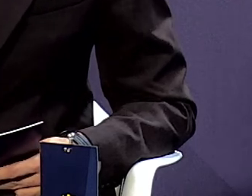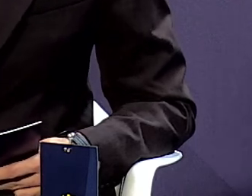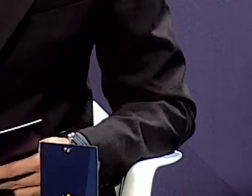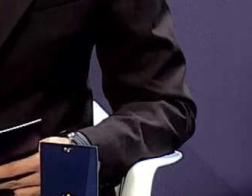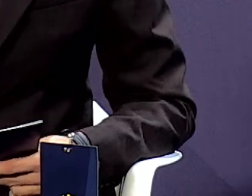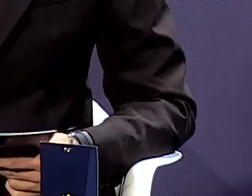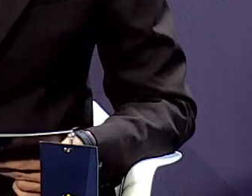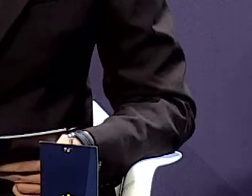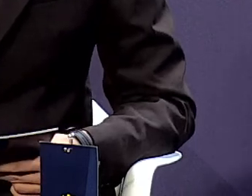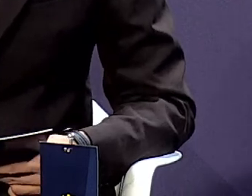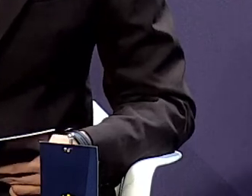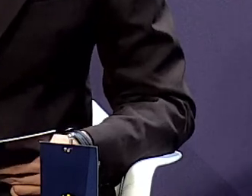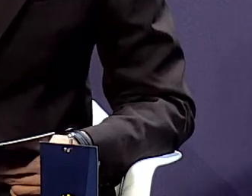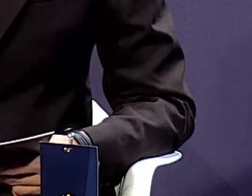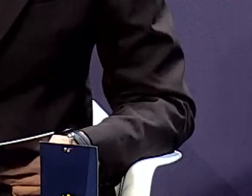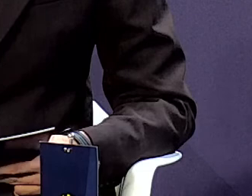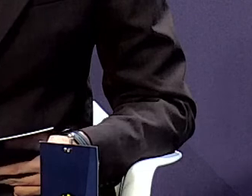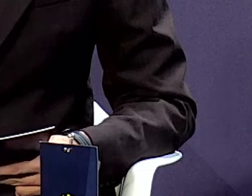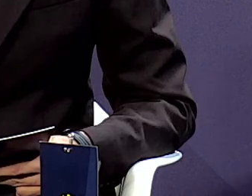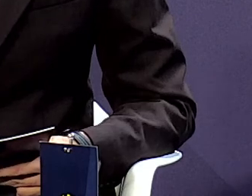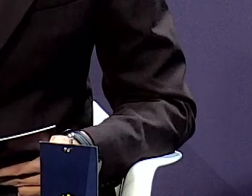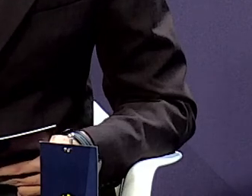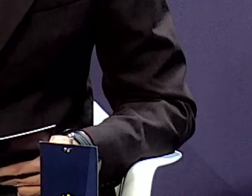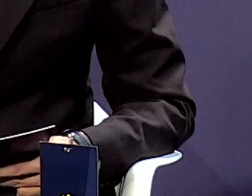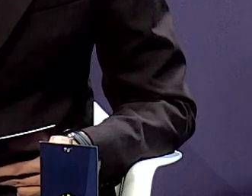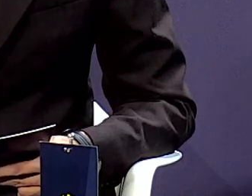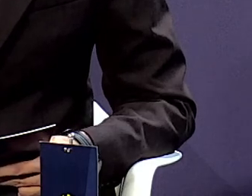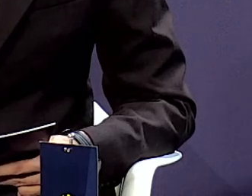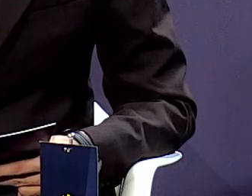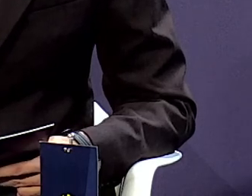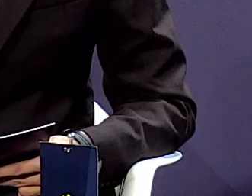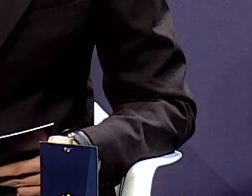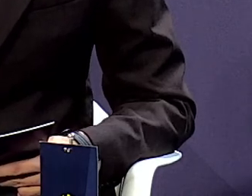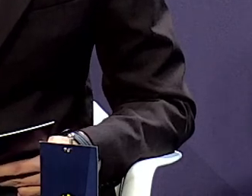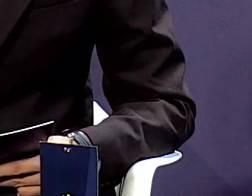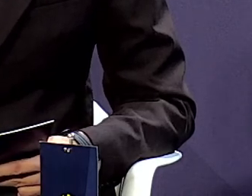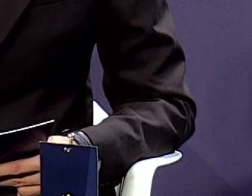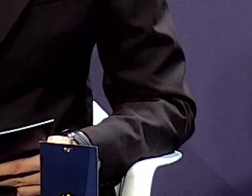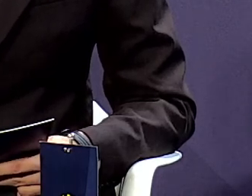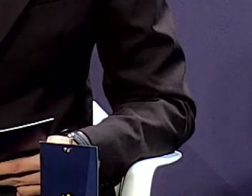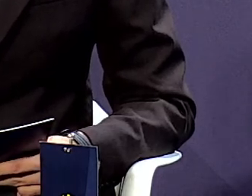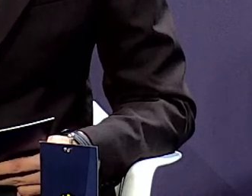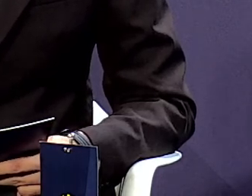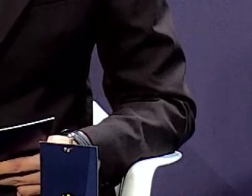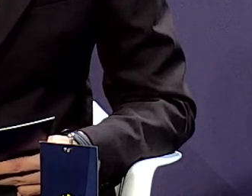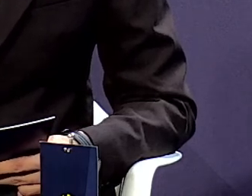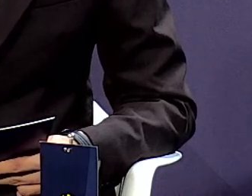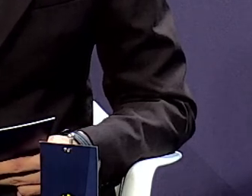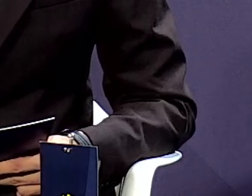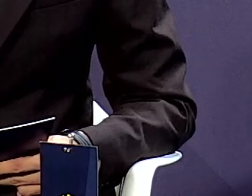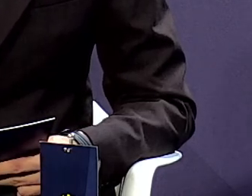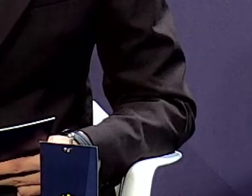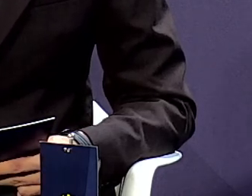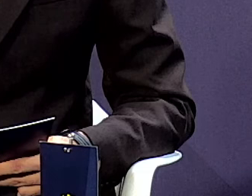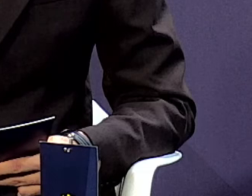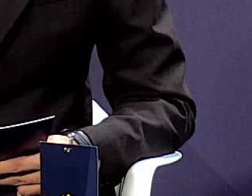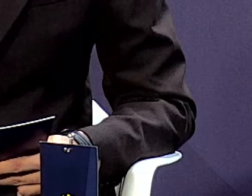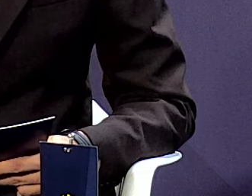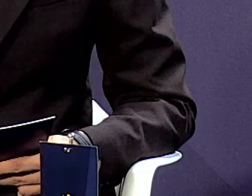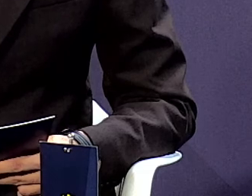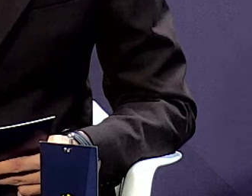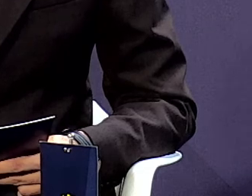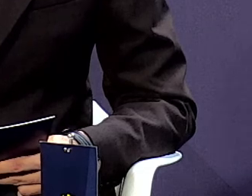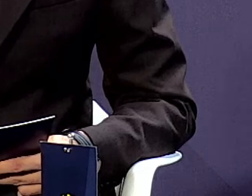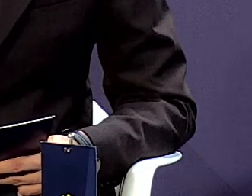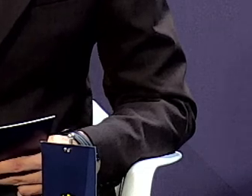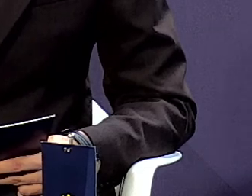also join us live, because the idea is, as we said, that throughout this conference, we create dialogues. So we will have one opening round and then the floor